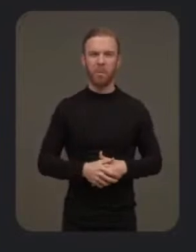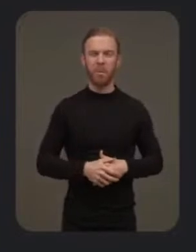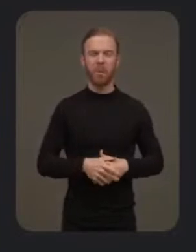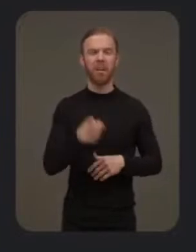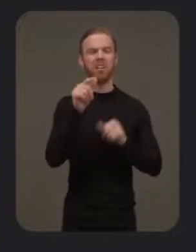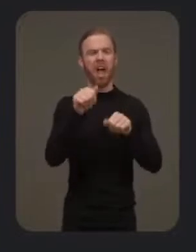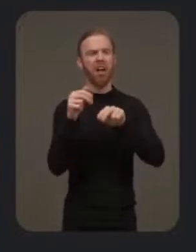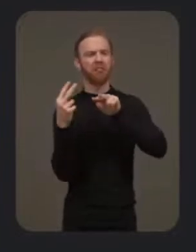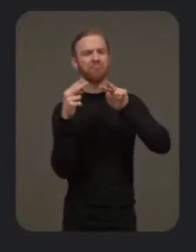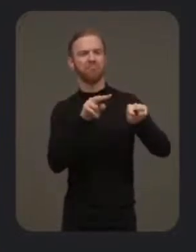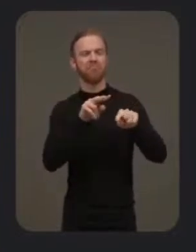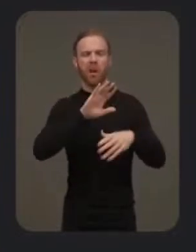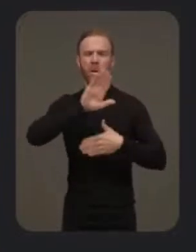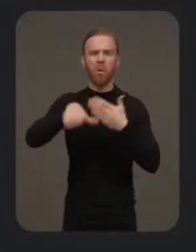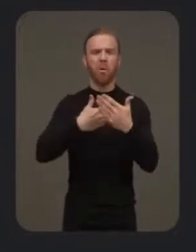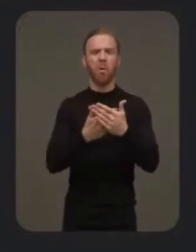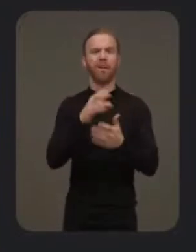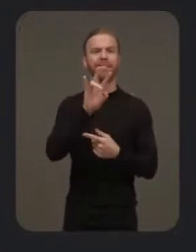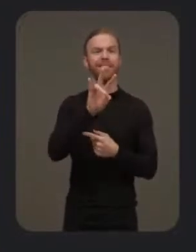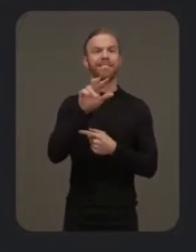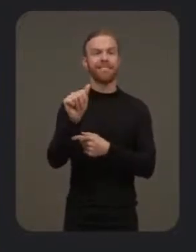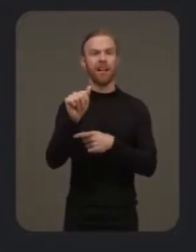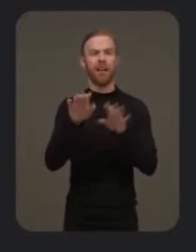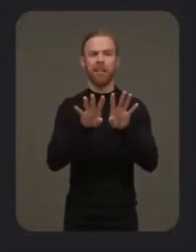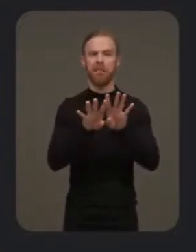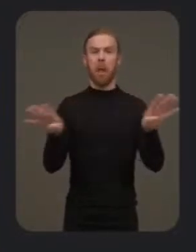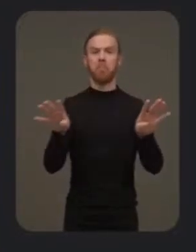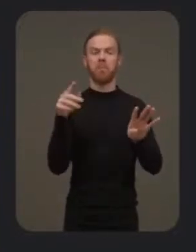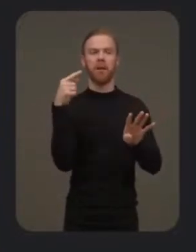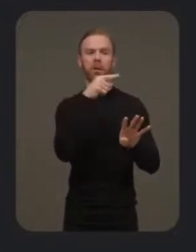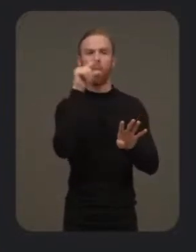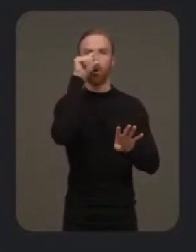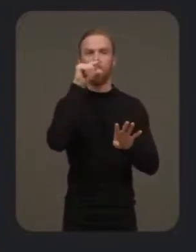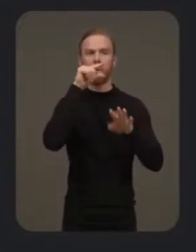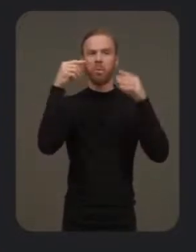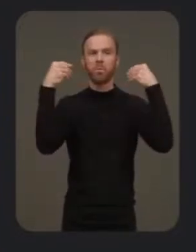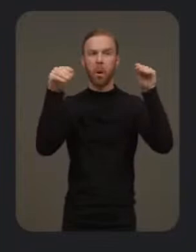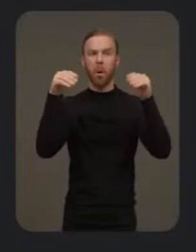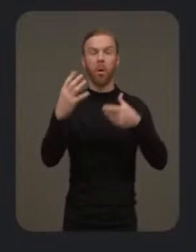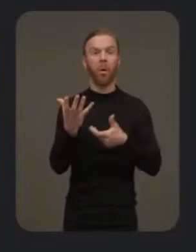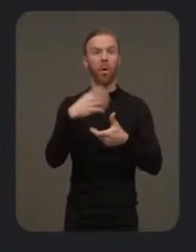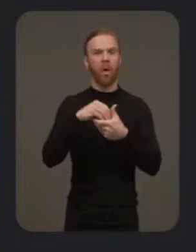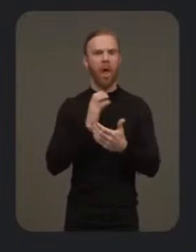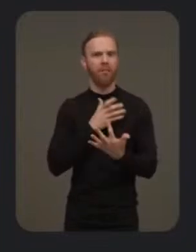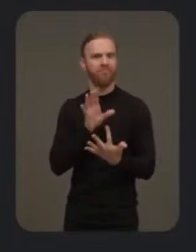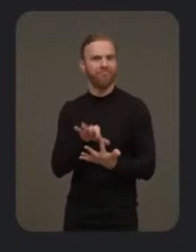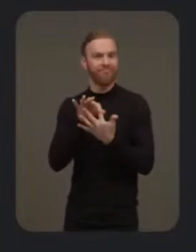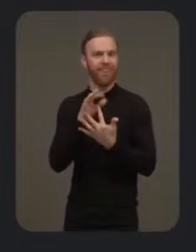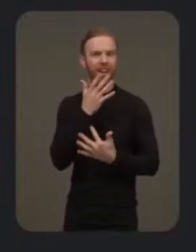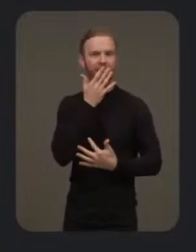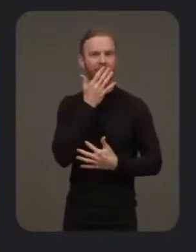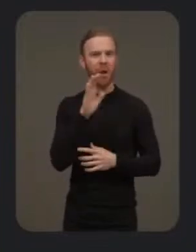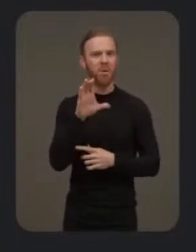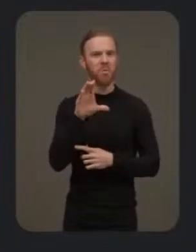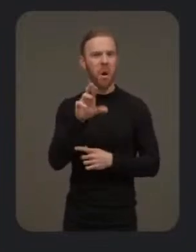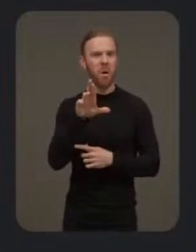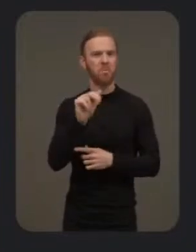check out the entire Pixel 7a lineup on the Google Store, including our exclusive coral color.